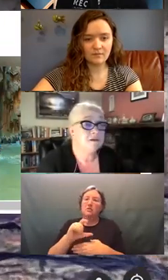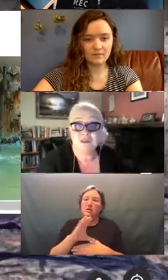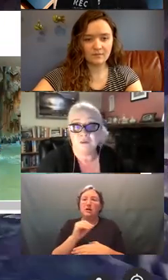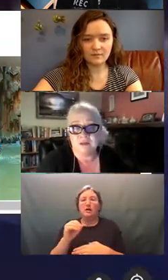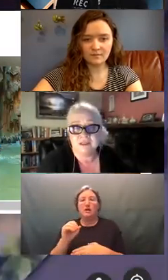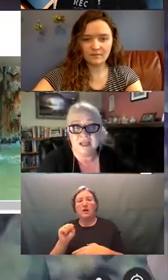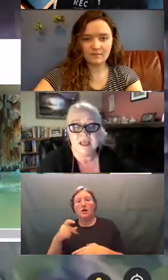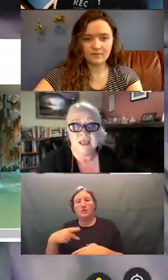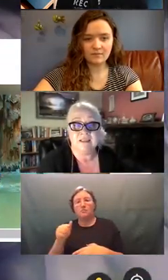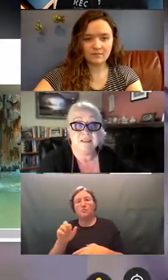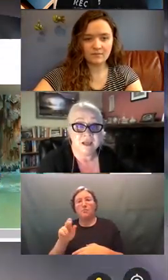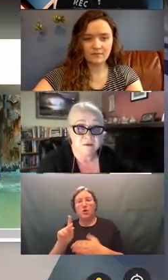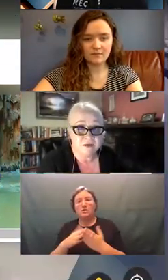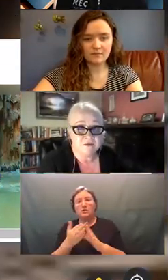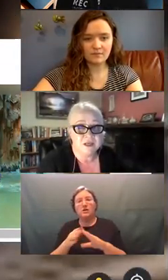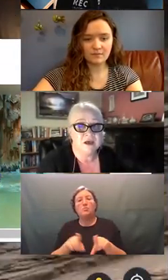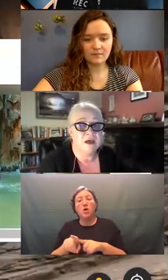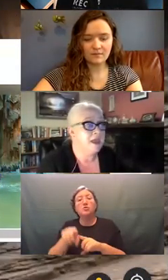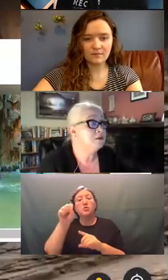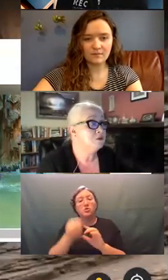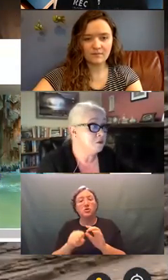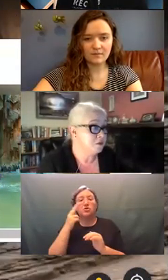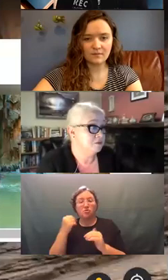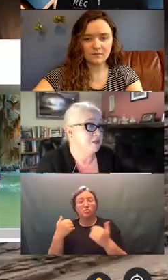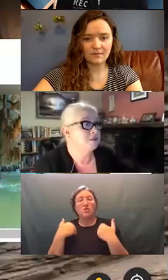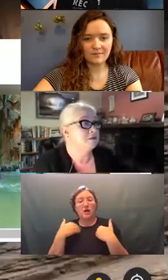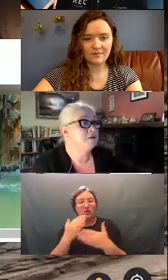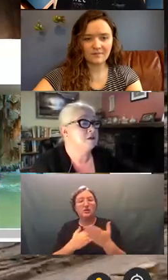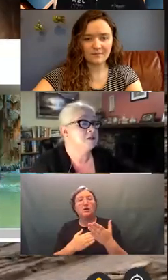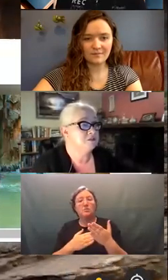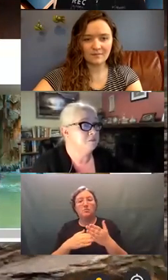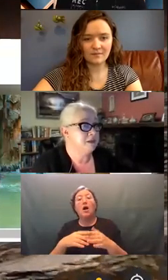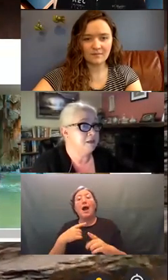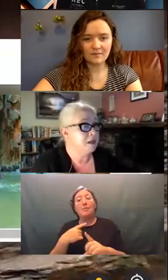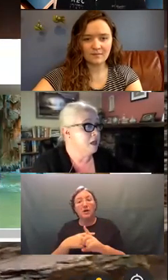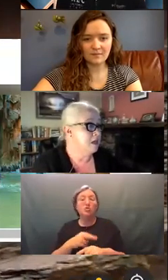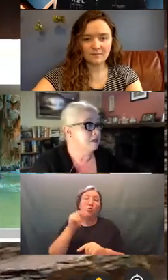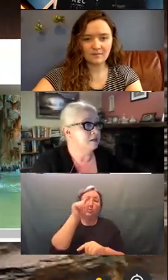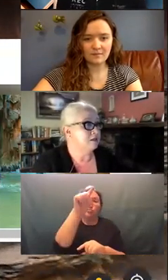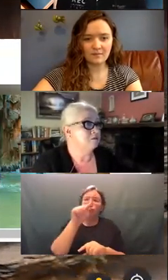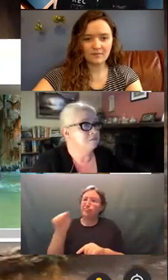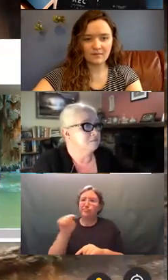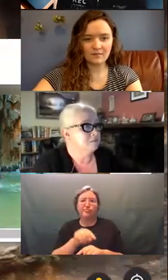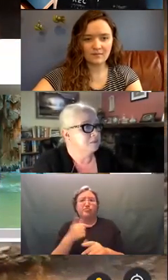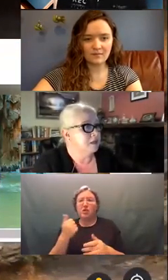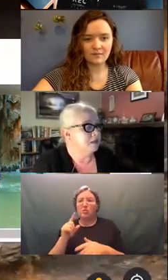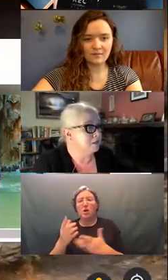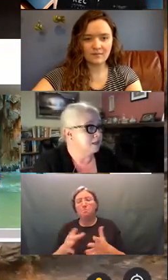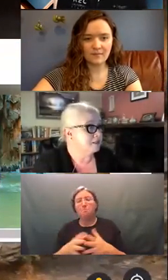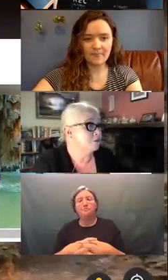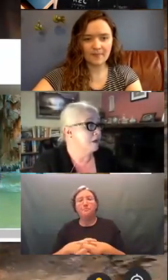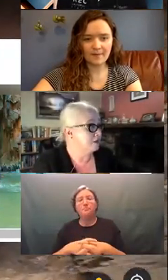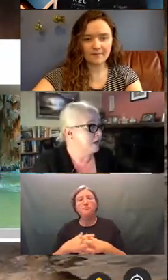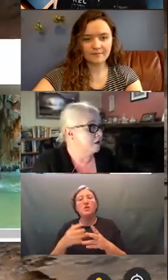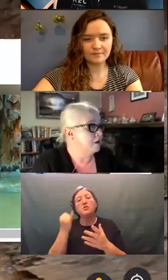ski resorts in southern Utah and northern Utah. So if you want to be, you know, in a little